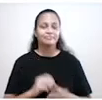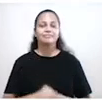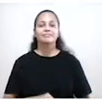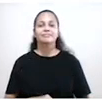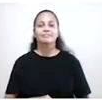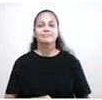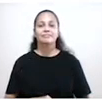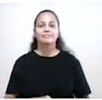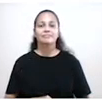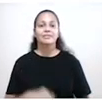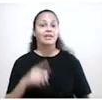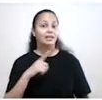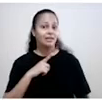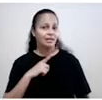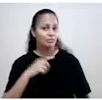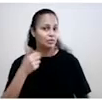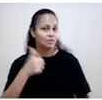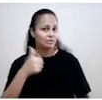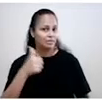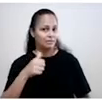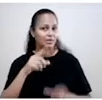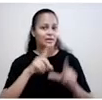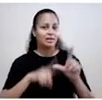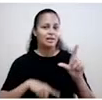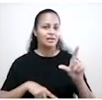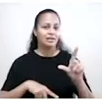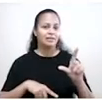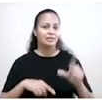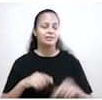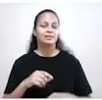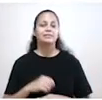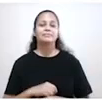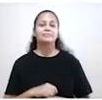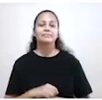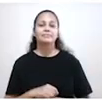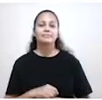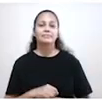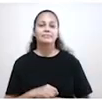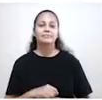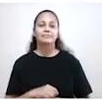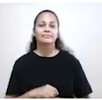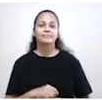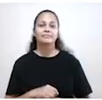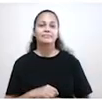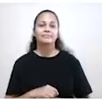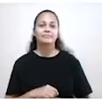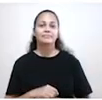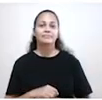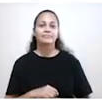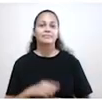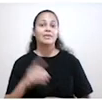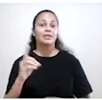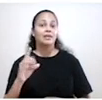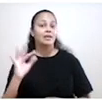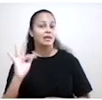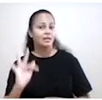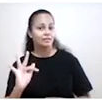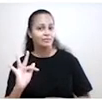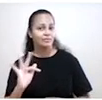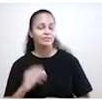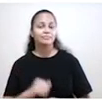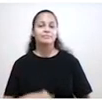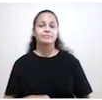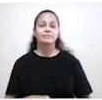ordem adequadamente. Então, nós temos a primeira, que é a letra D, a segunda, letter F, letra